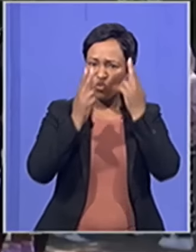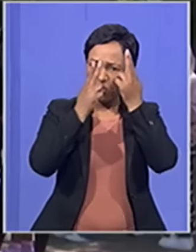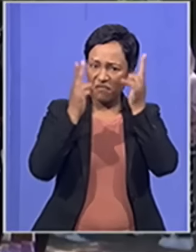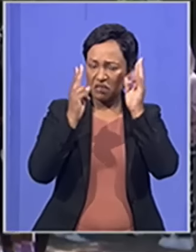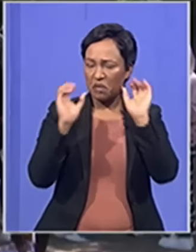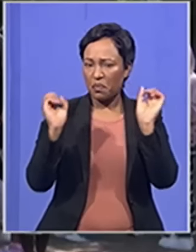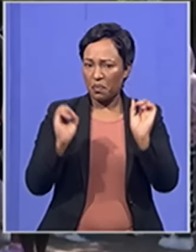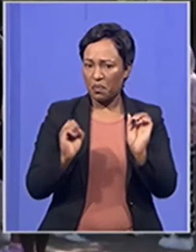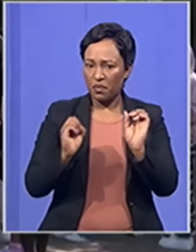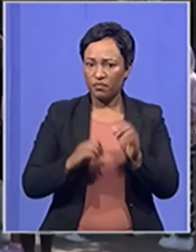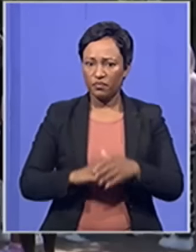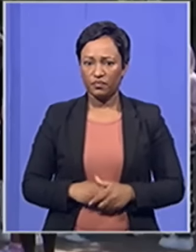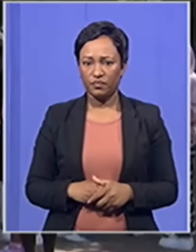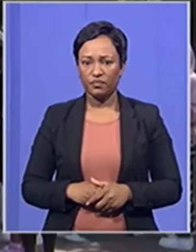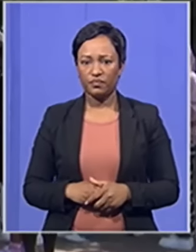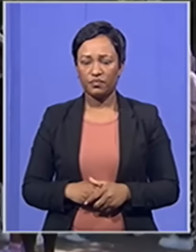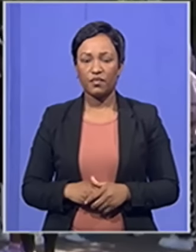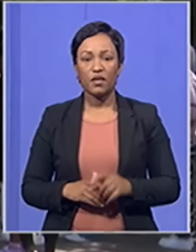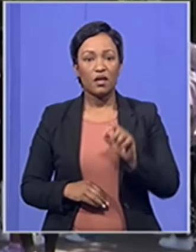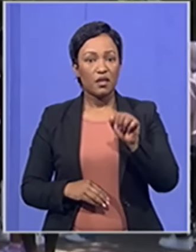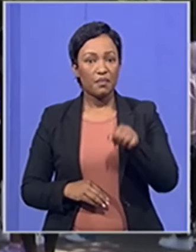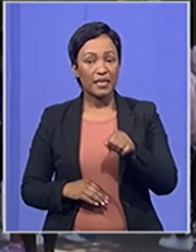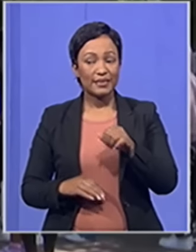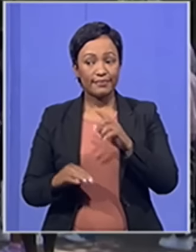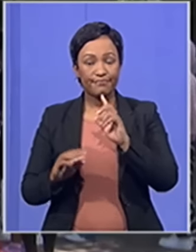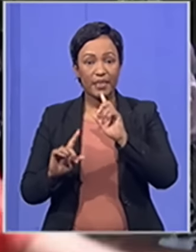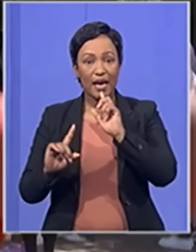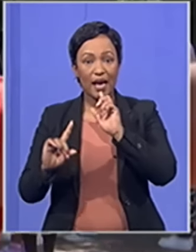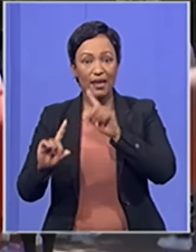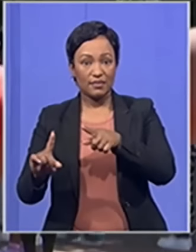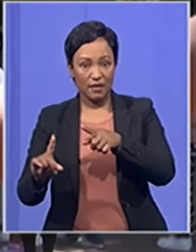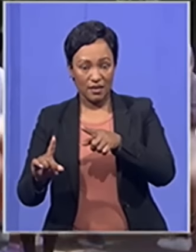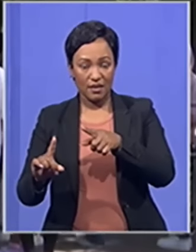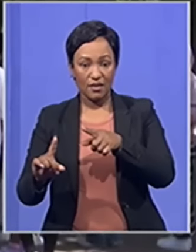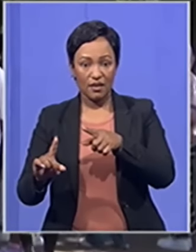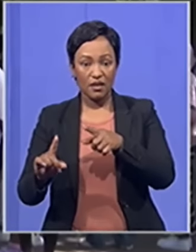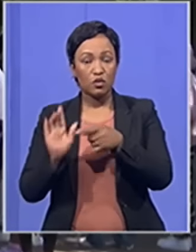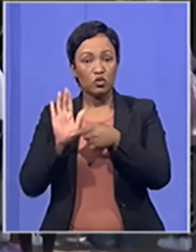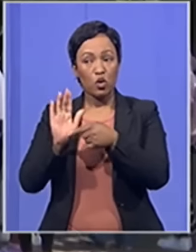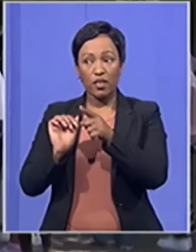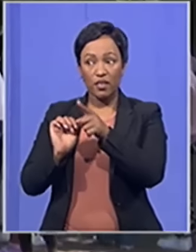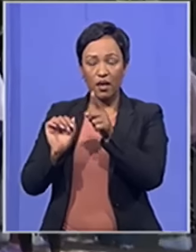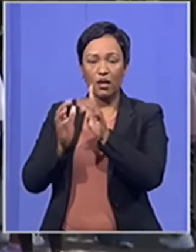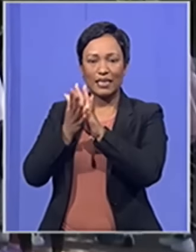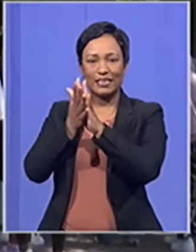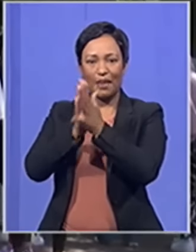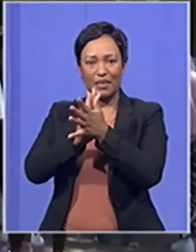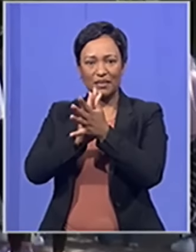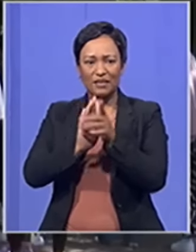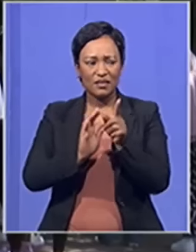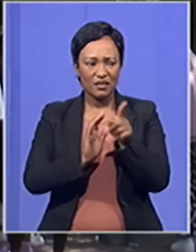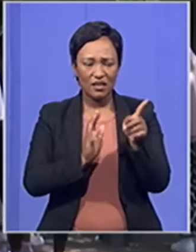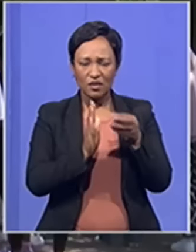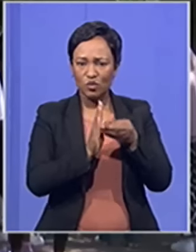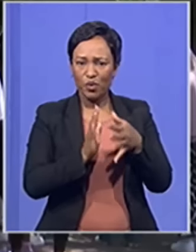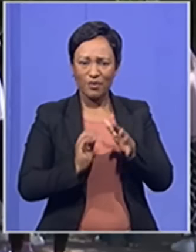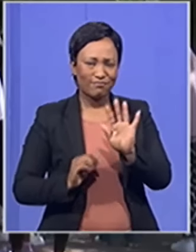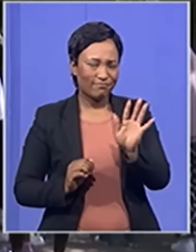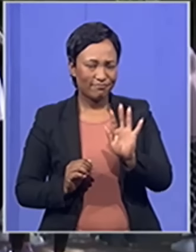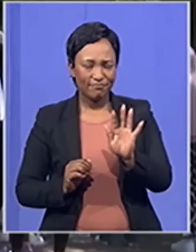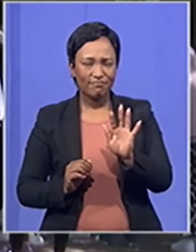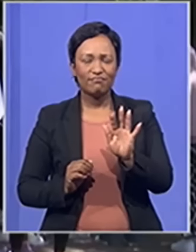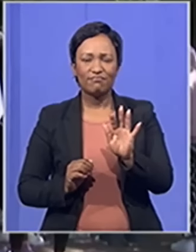They must allow you access to the institution and show you that this is what they damaged. It's not there. Therefore, they will be